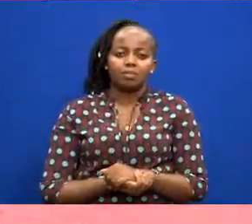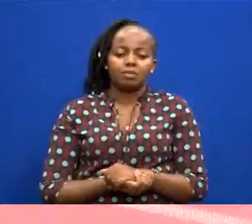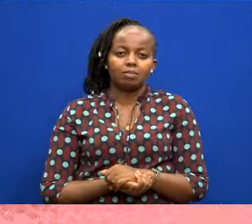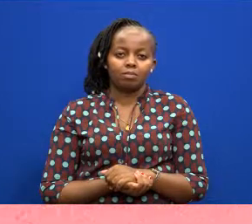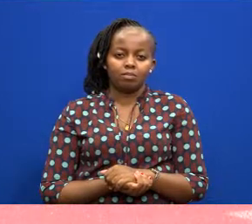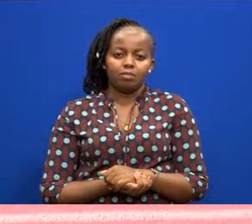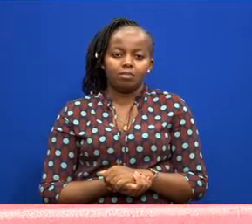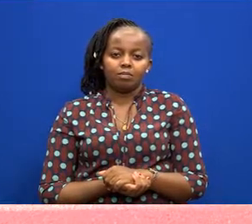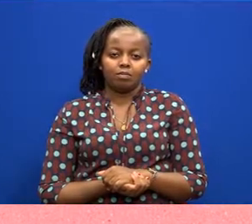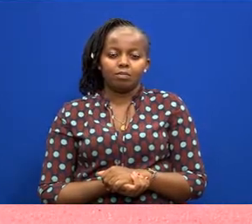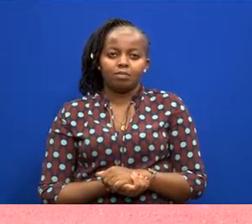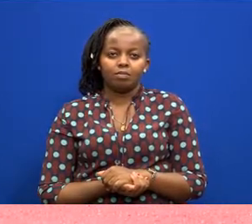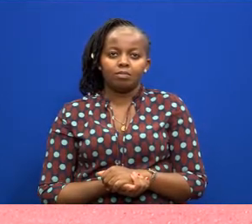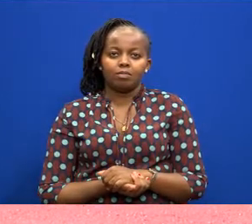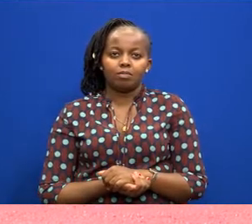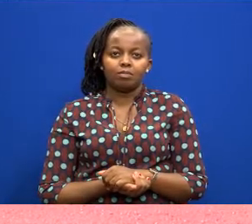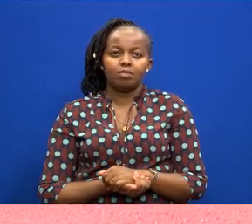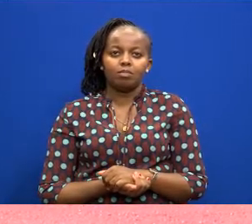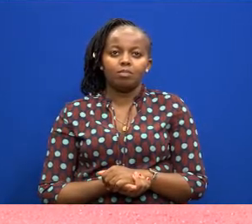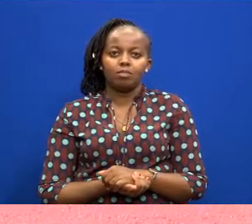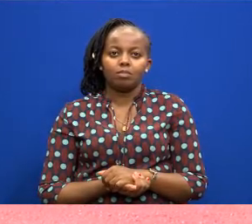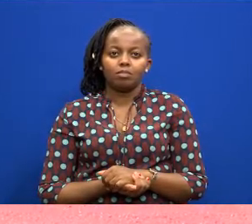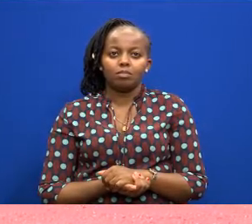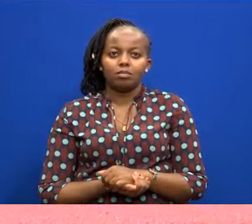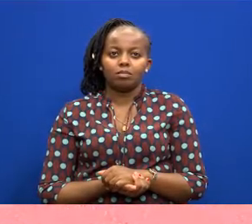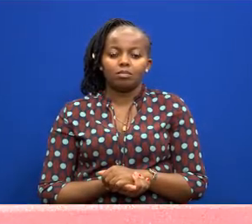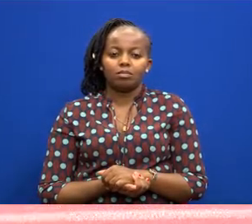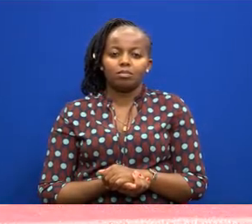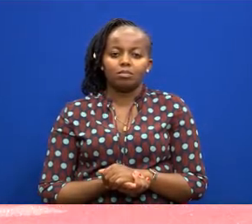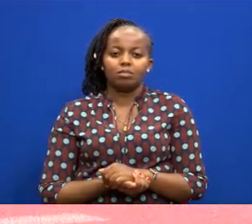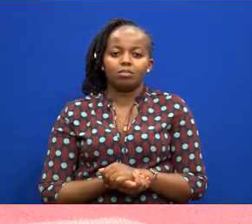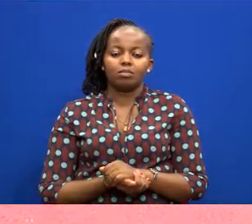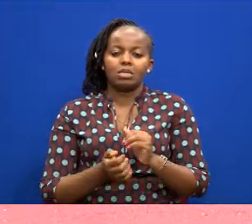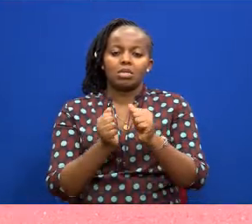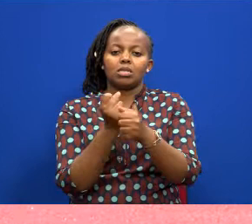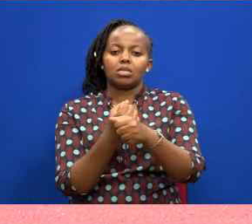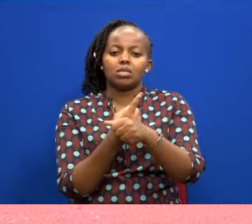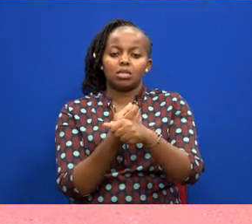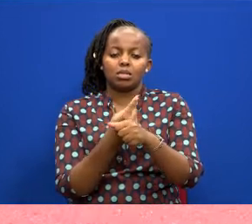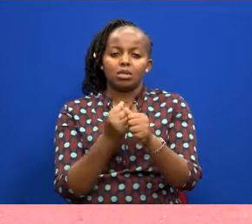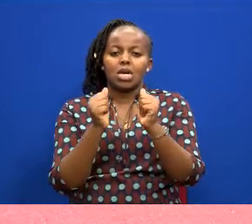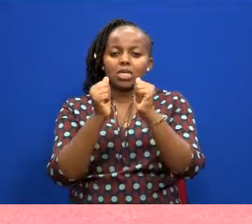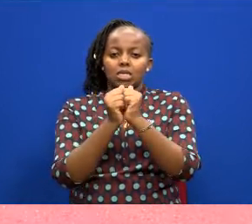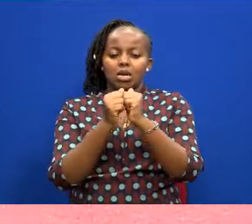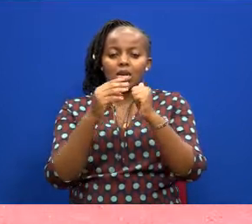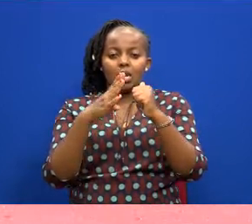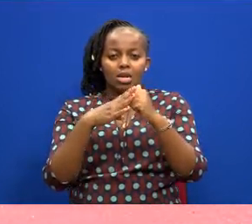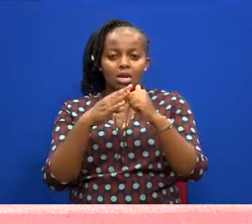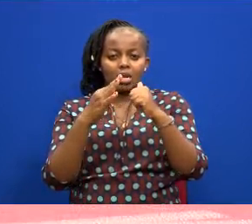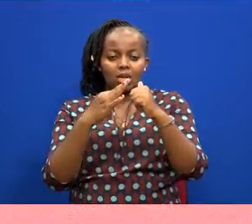Okay. You can count inwardly for the 10 seconds. 9, 8,